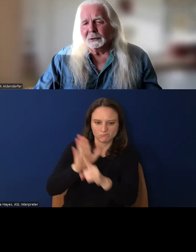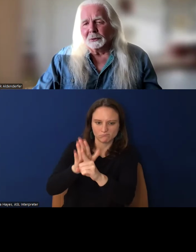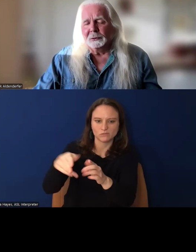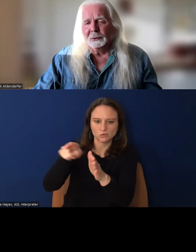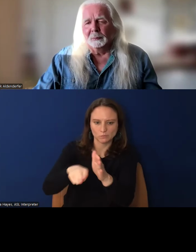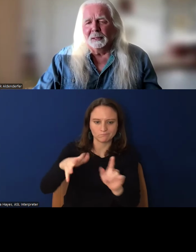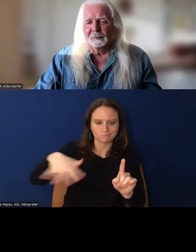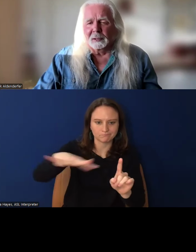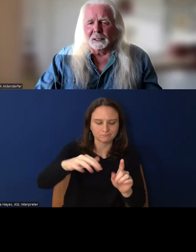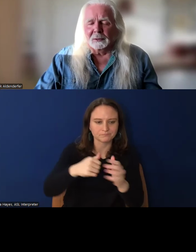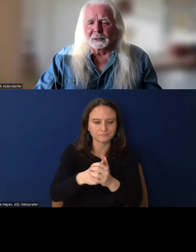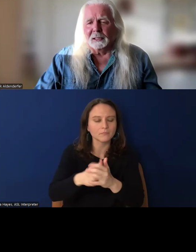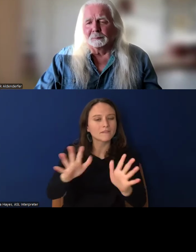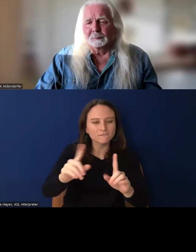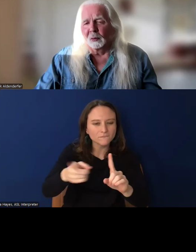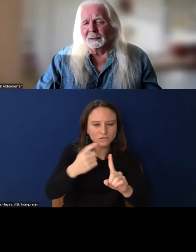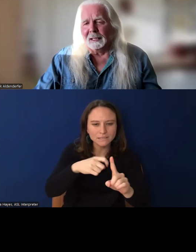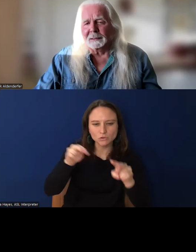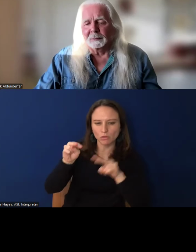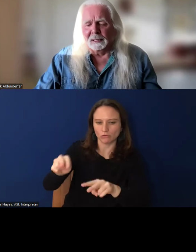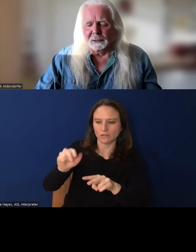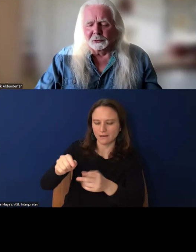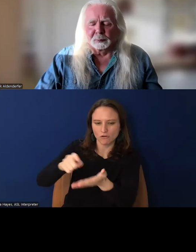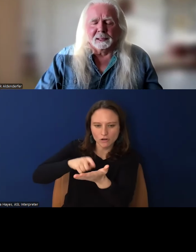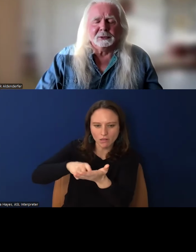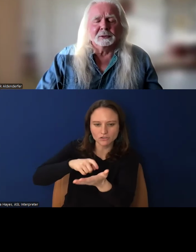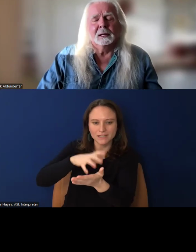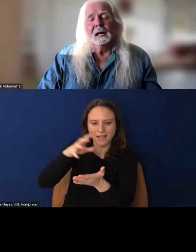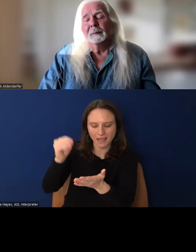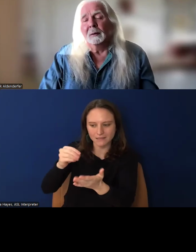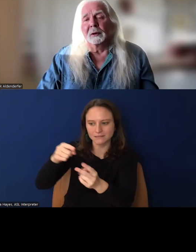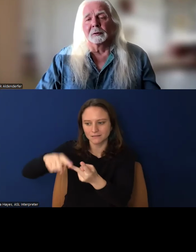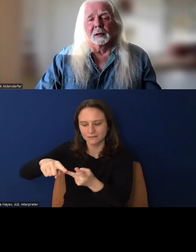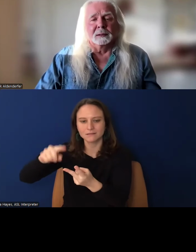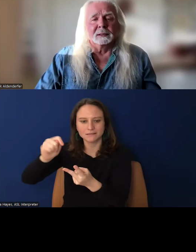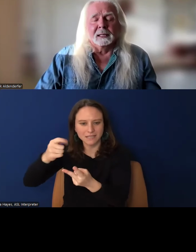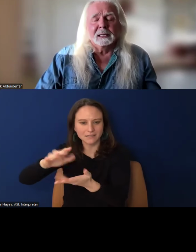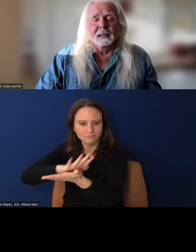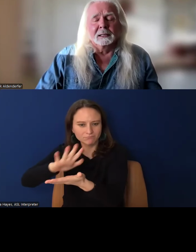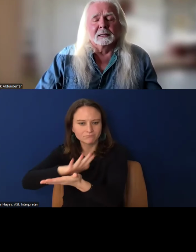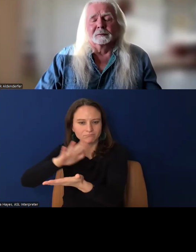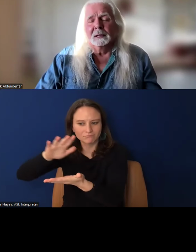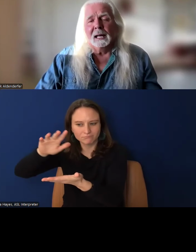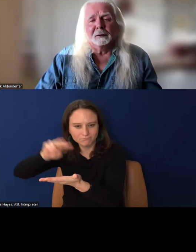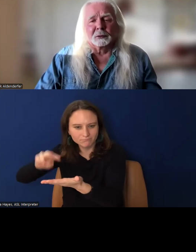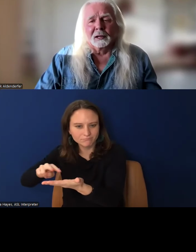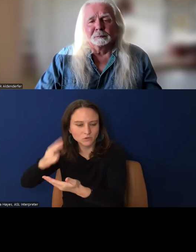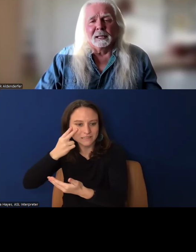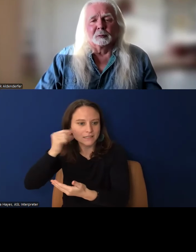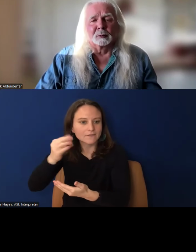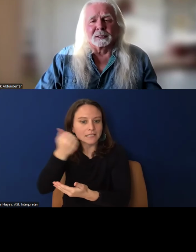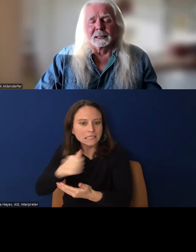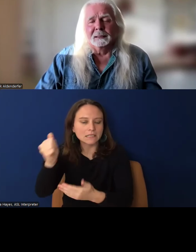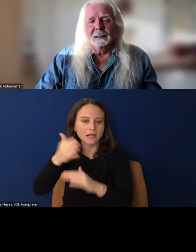need to turn to a bit of archaeology and a bit more text, make an interpretation about whether or not we see any kind of afterlife